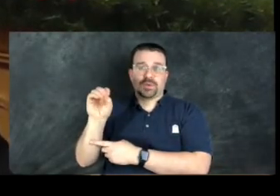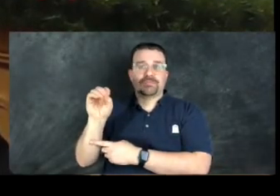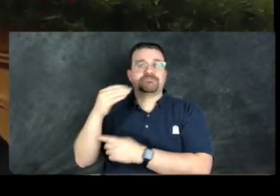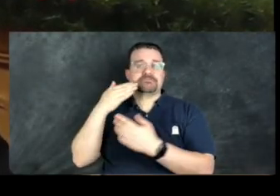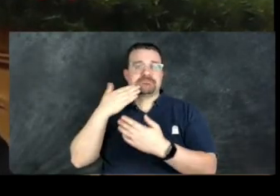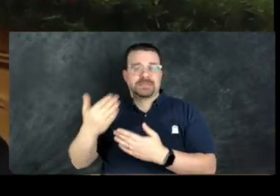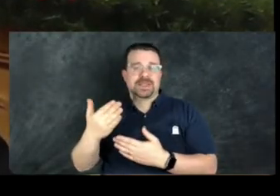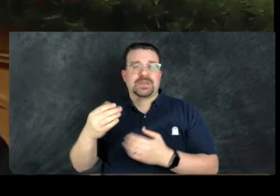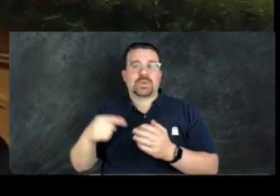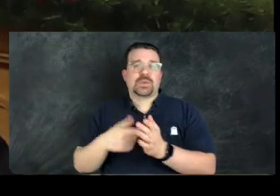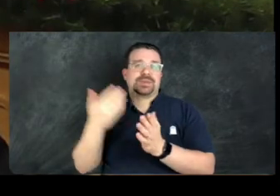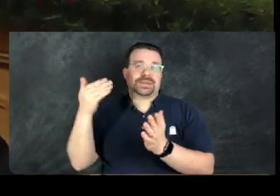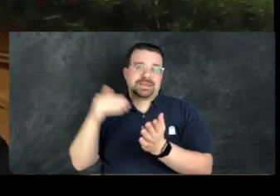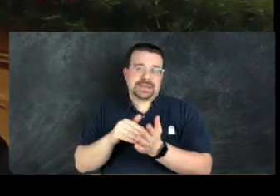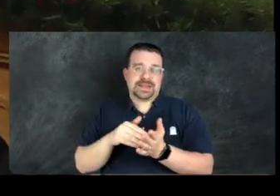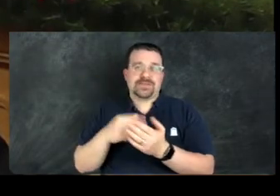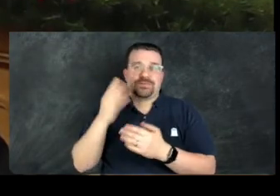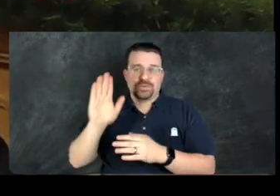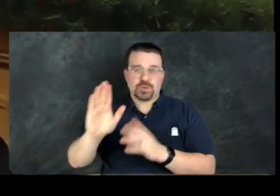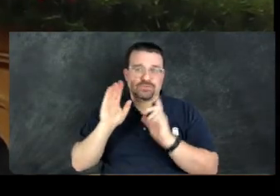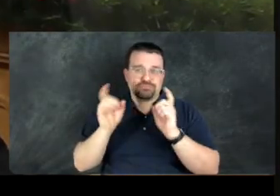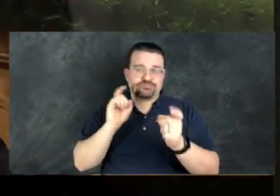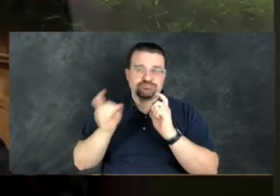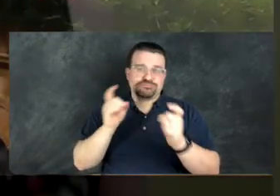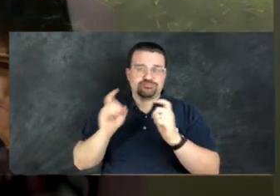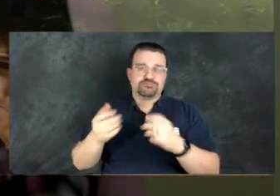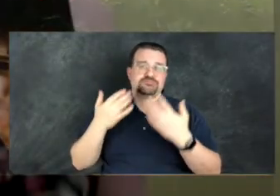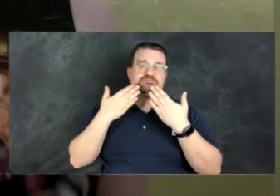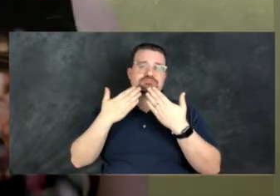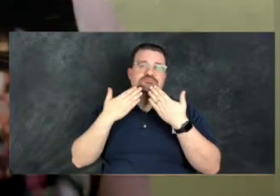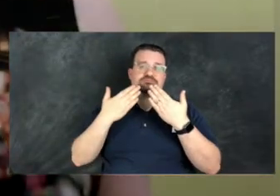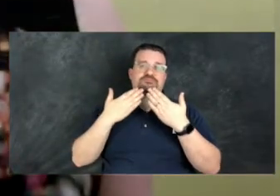Thank you once again for your generosity.